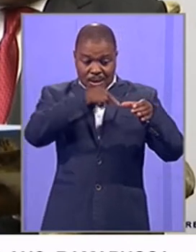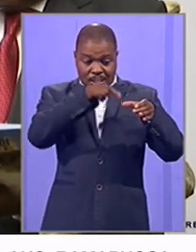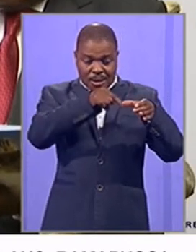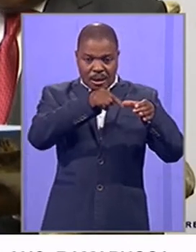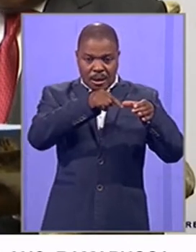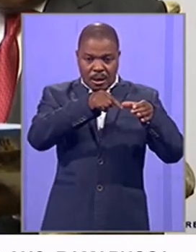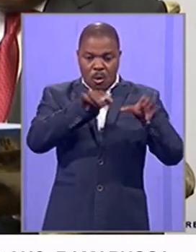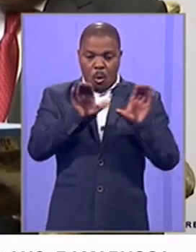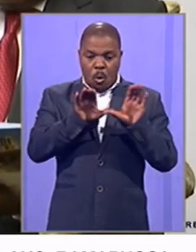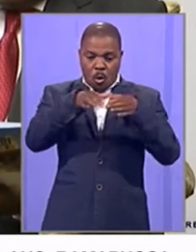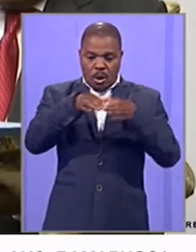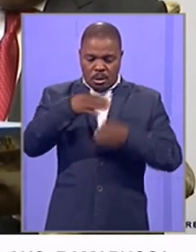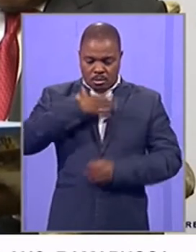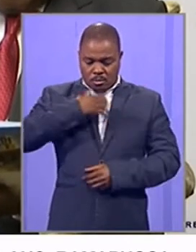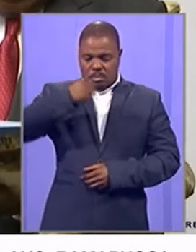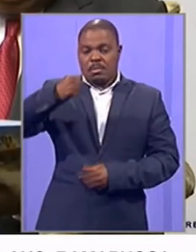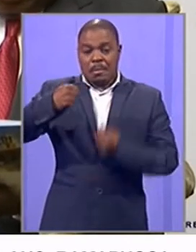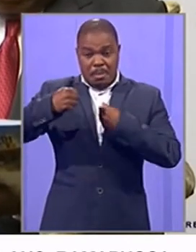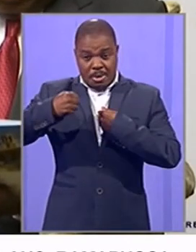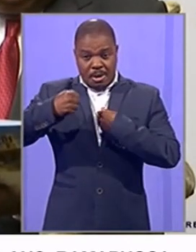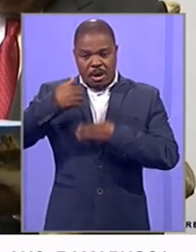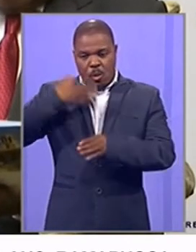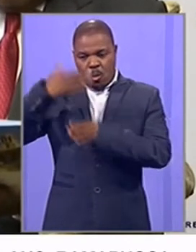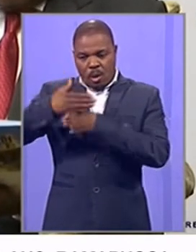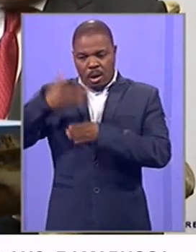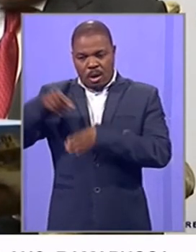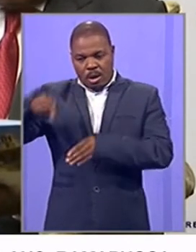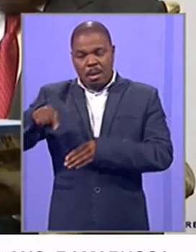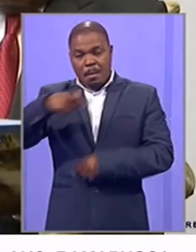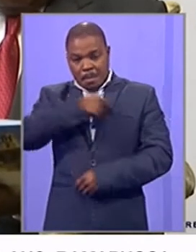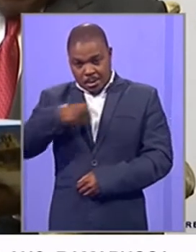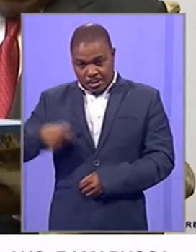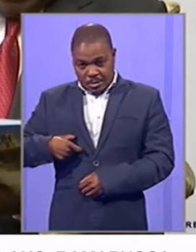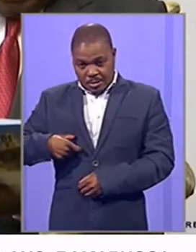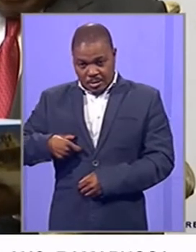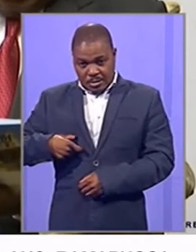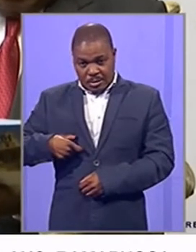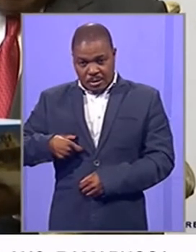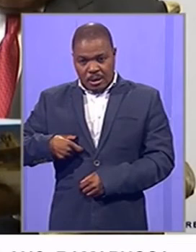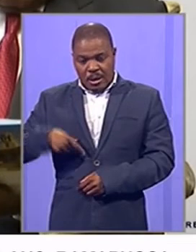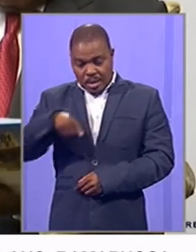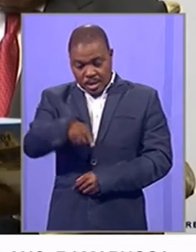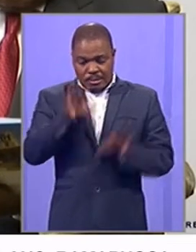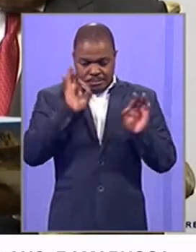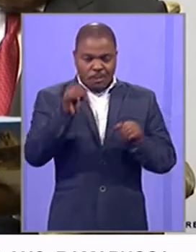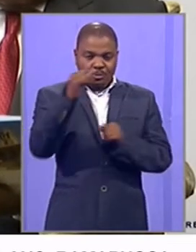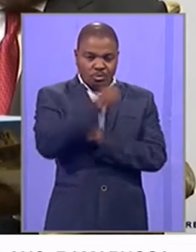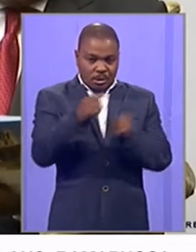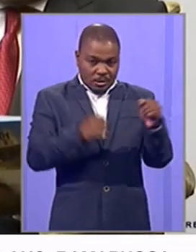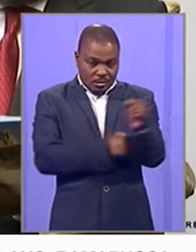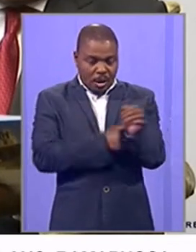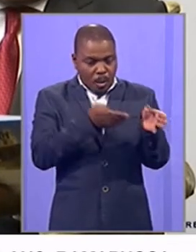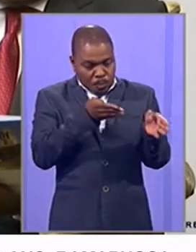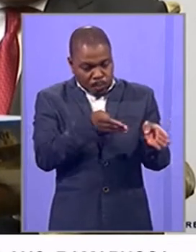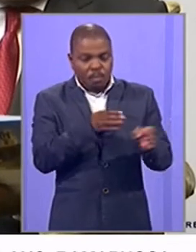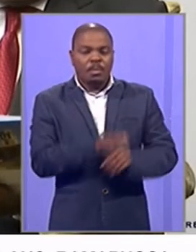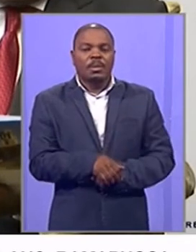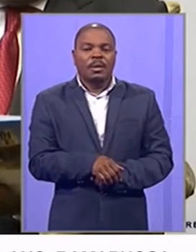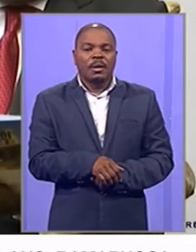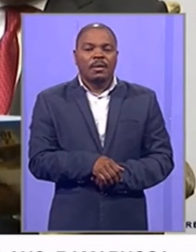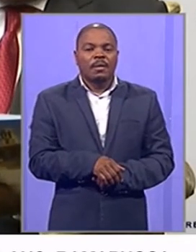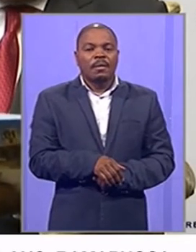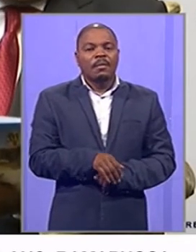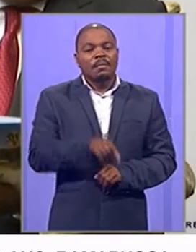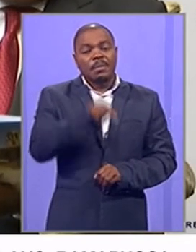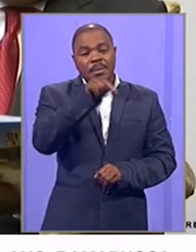that deployed me and the work that I do, has a formal structure, which in terms of